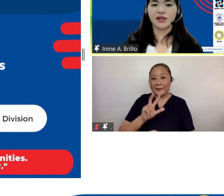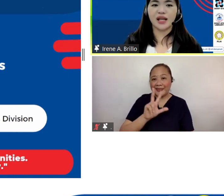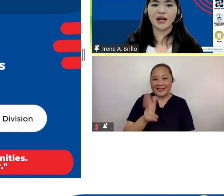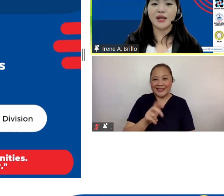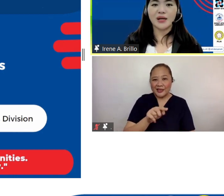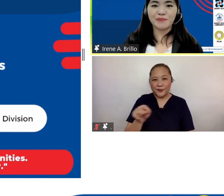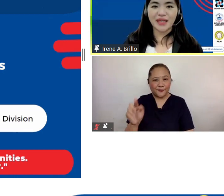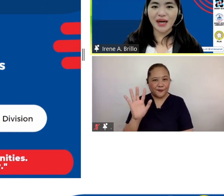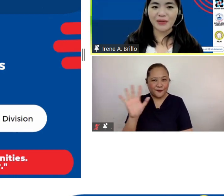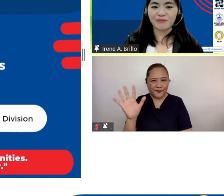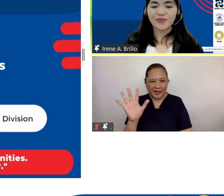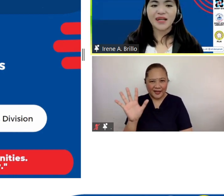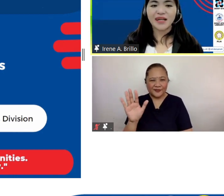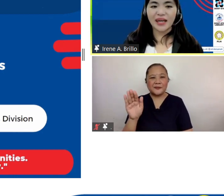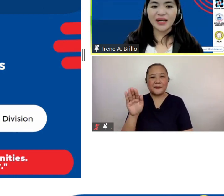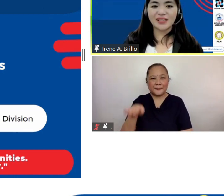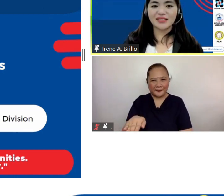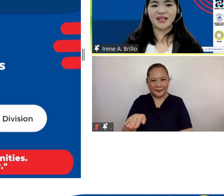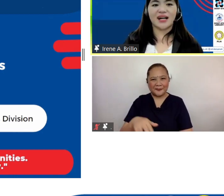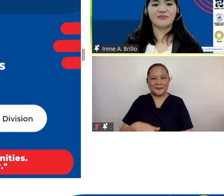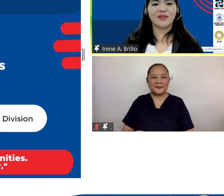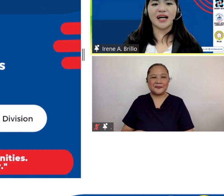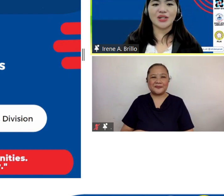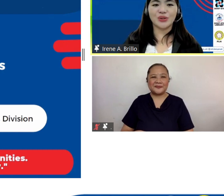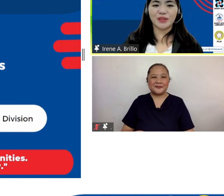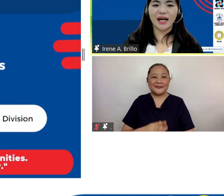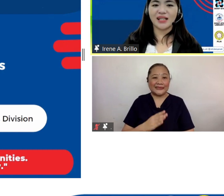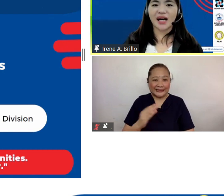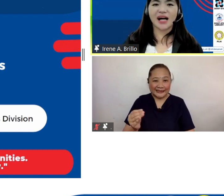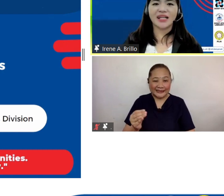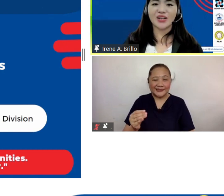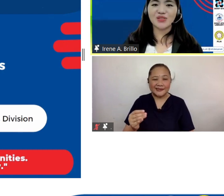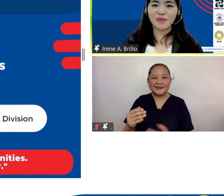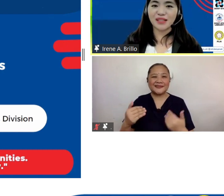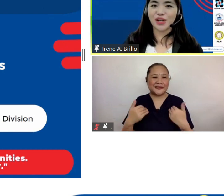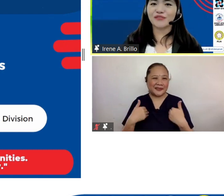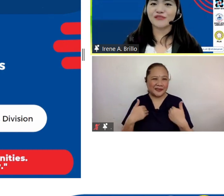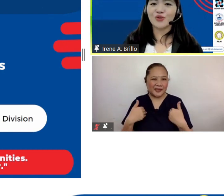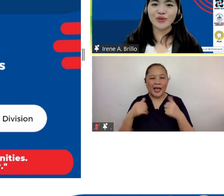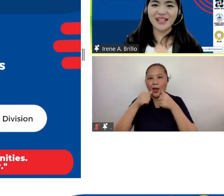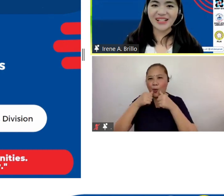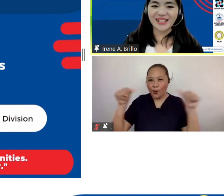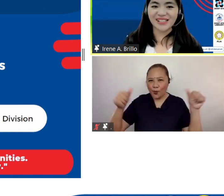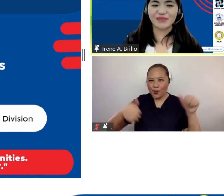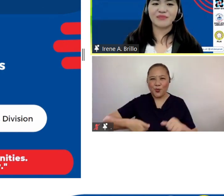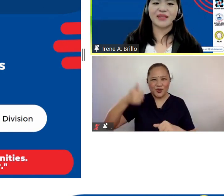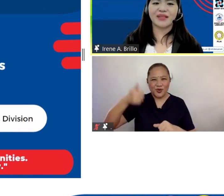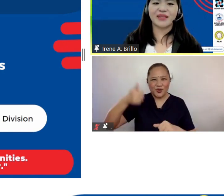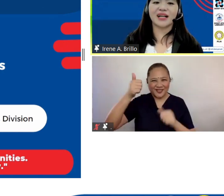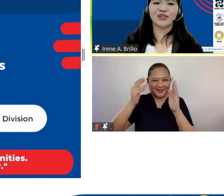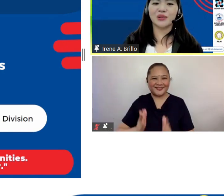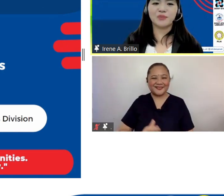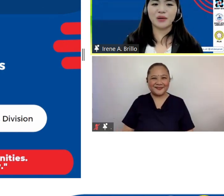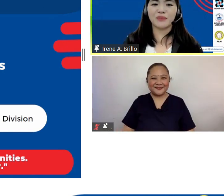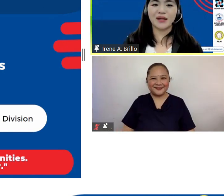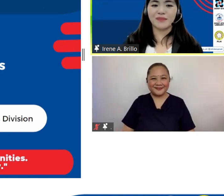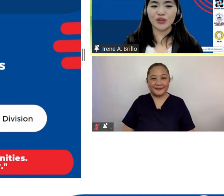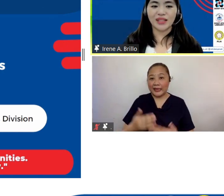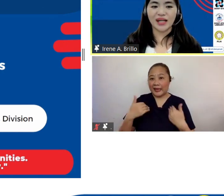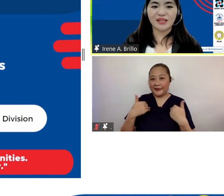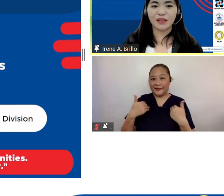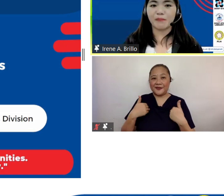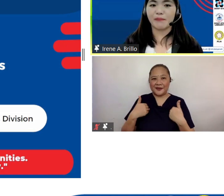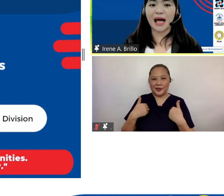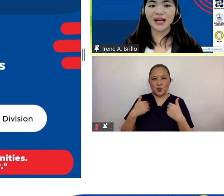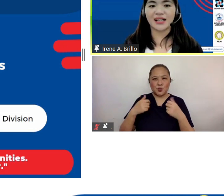5 o'clock p.m. And magkakaroon po tayo ng announcement of winners. Nagkaroon po kami ng